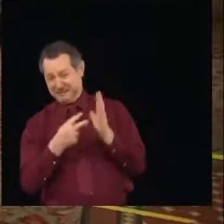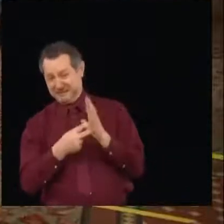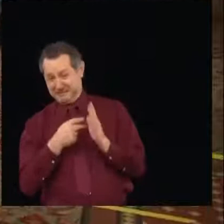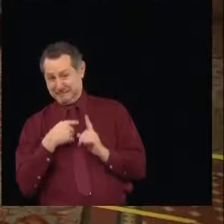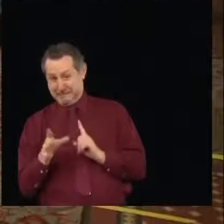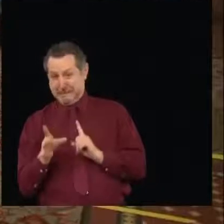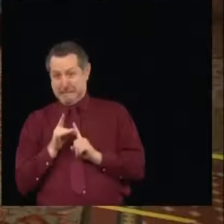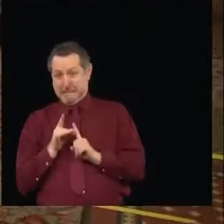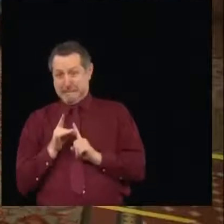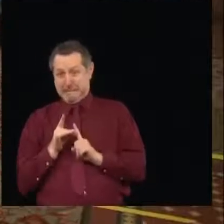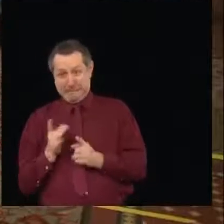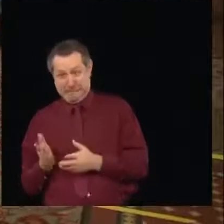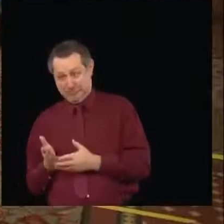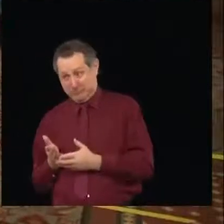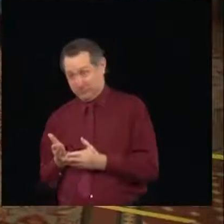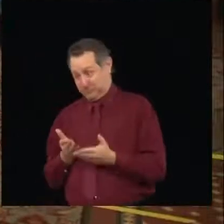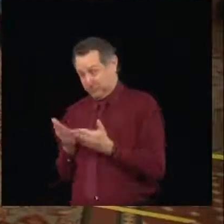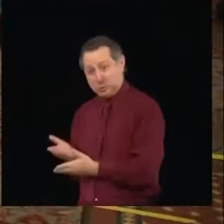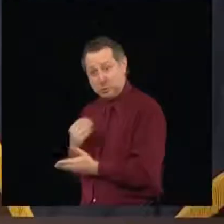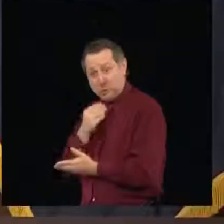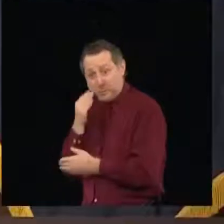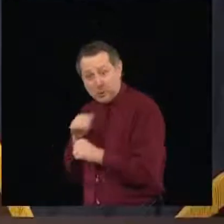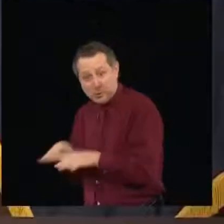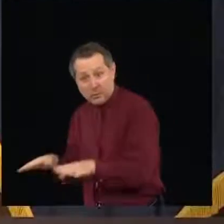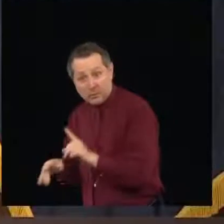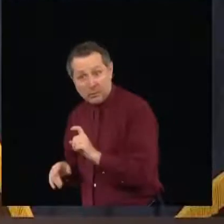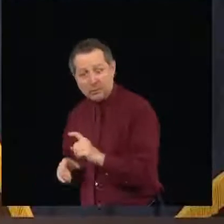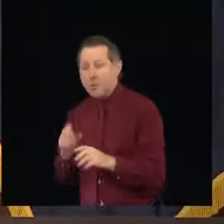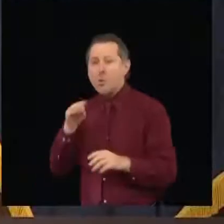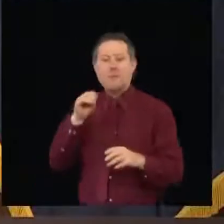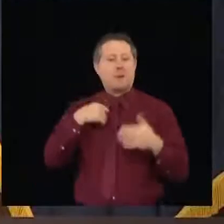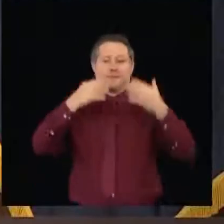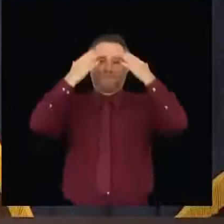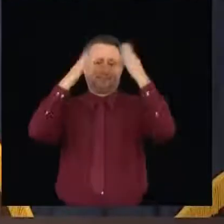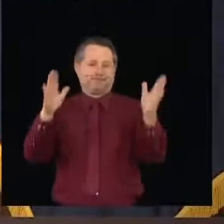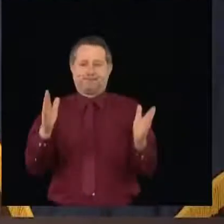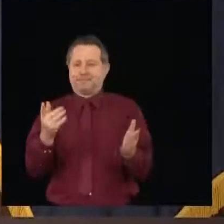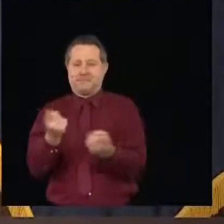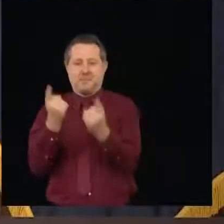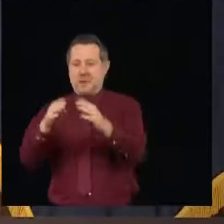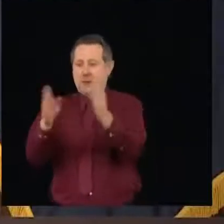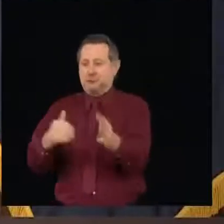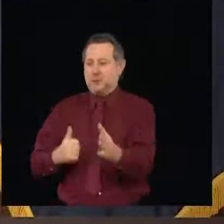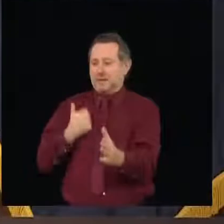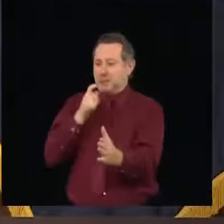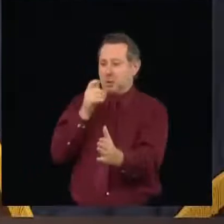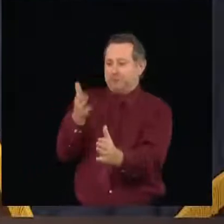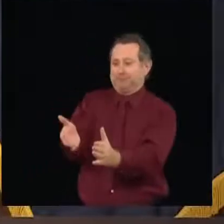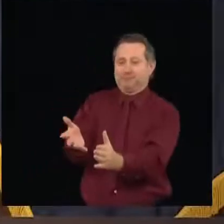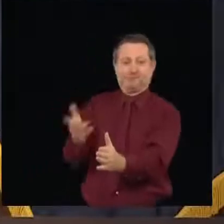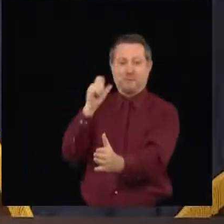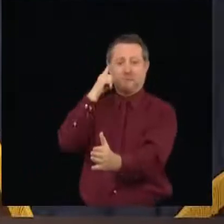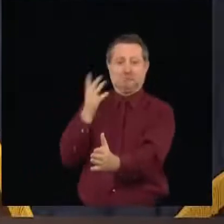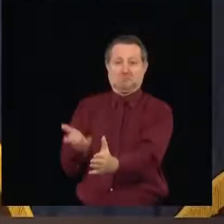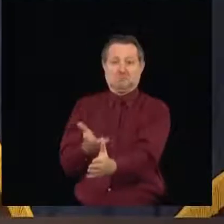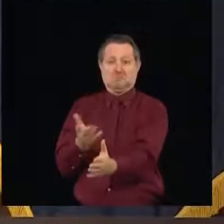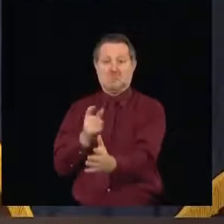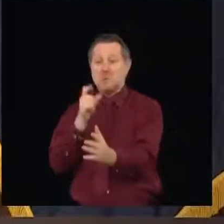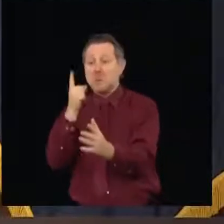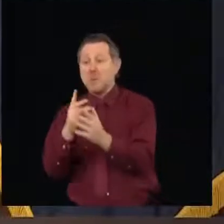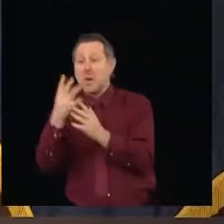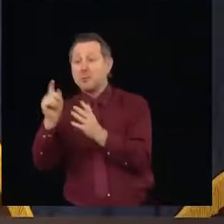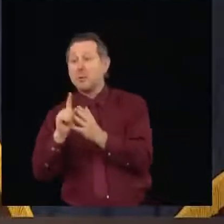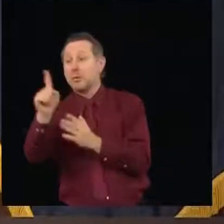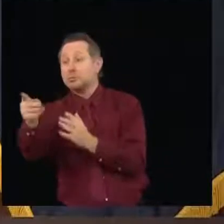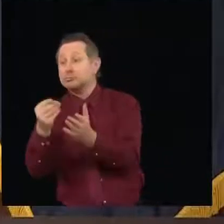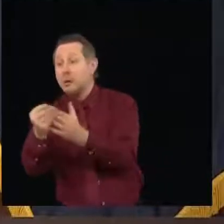bringing it home? Well, someone in the home could obviously left the home to go shopping